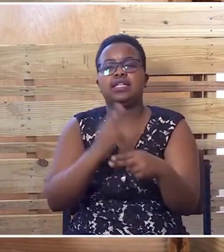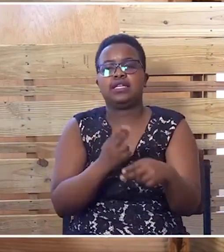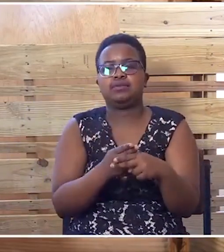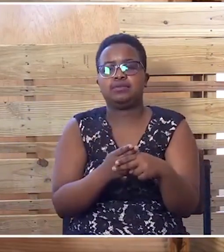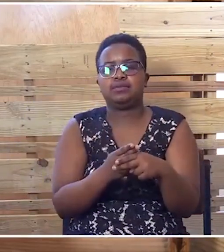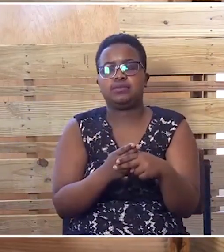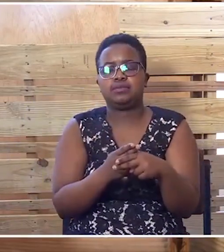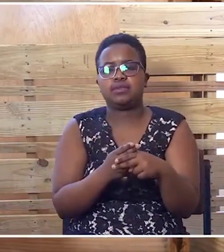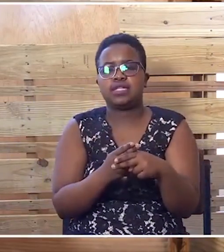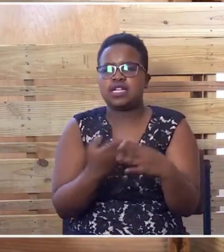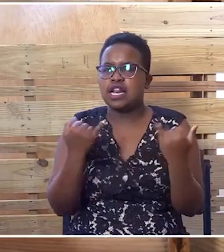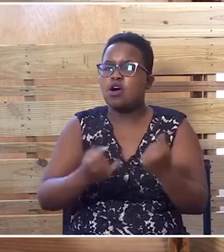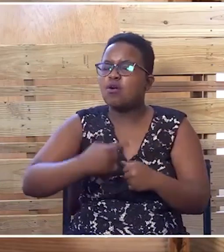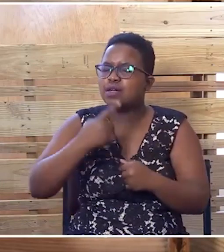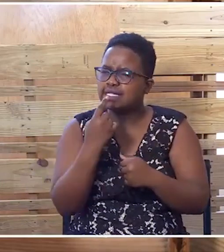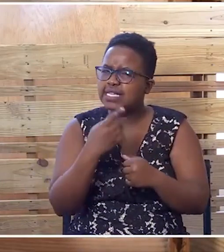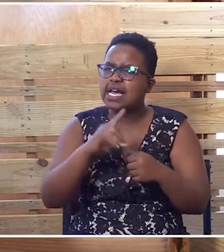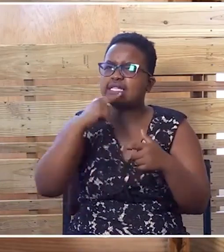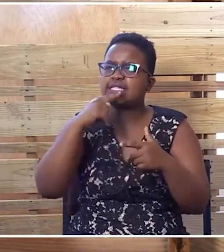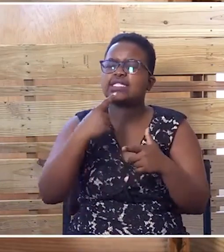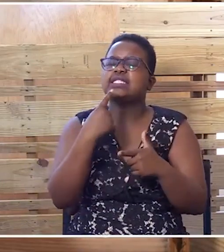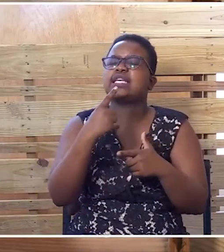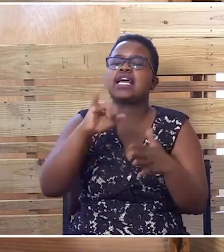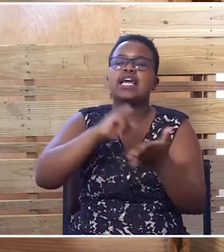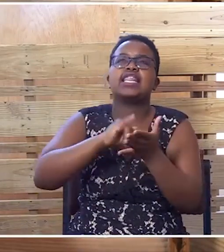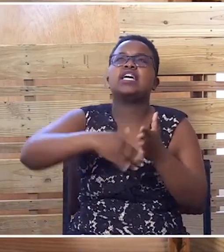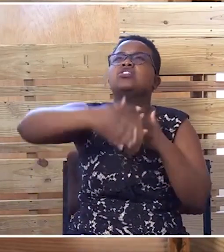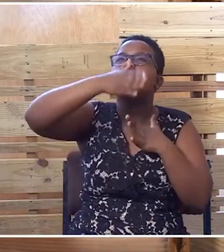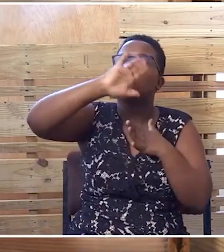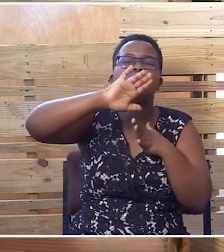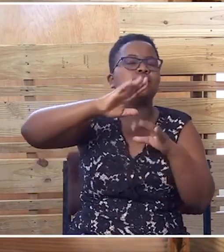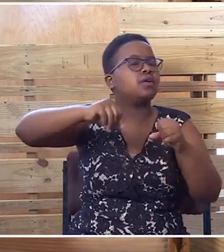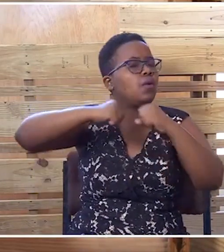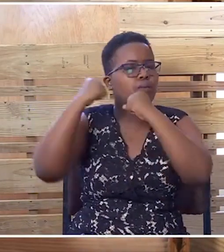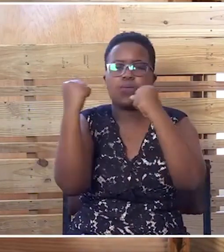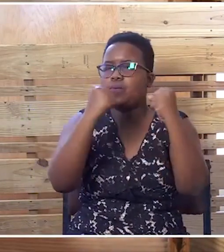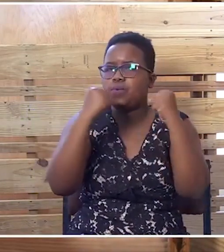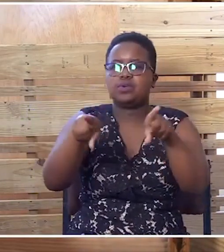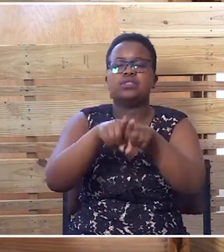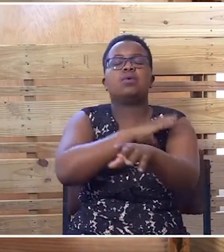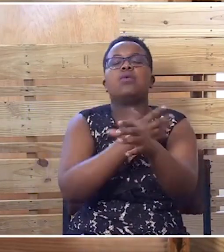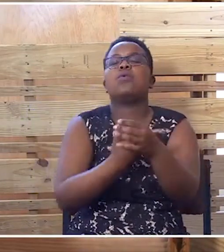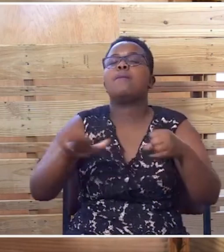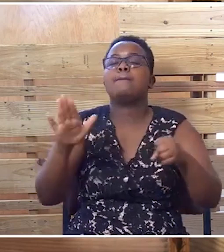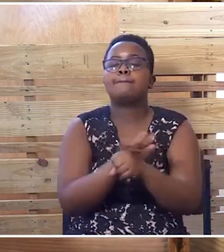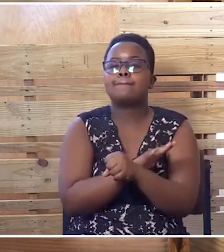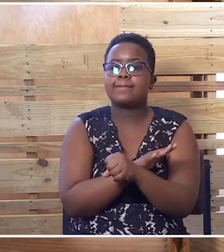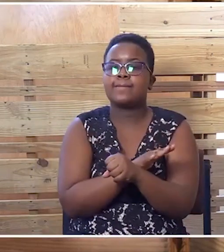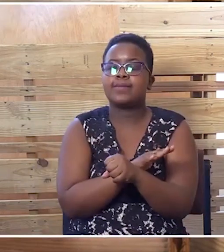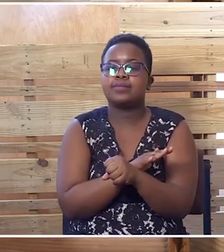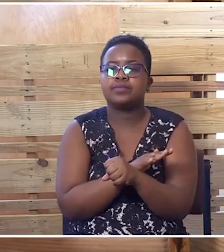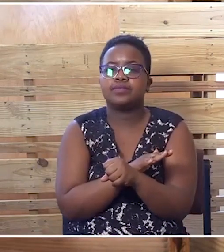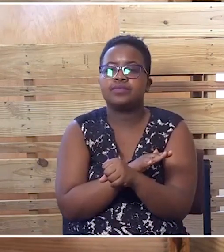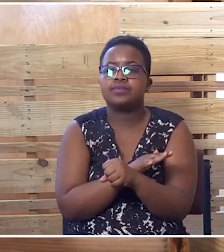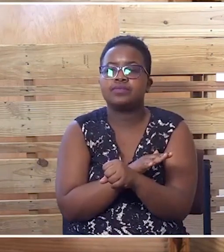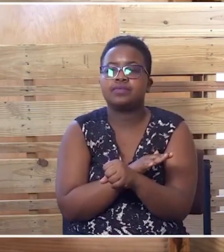every tongue confess that he is God. So it's a precious name that should be not, that should not be used in